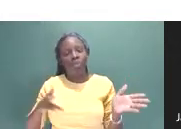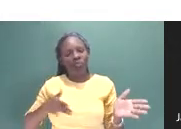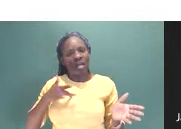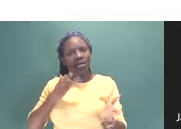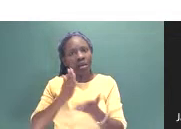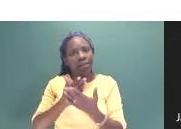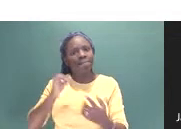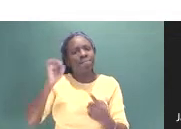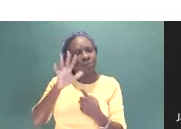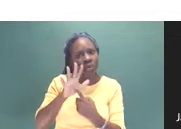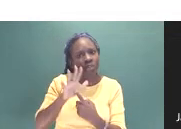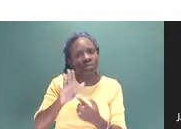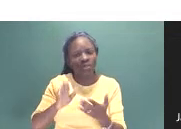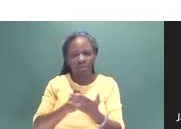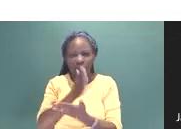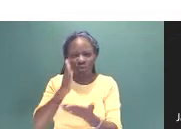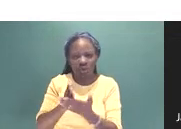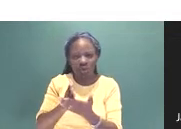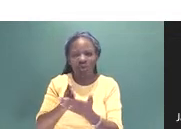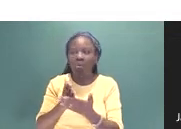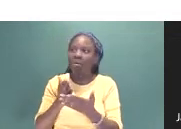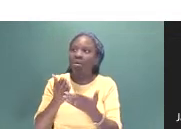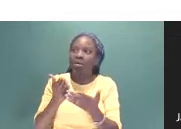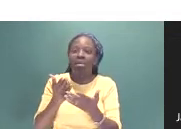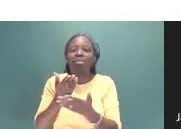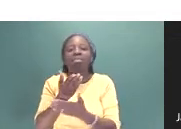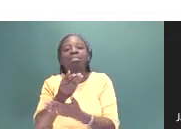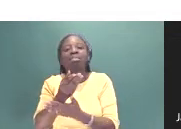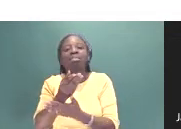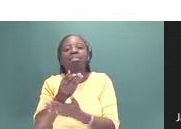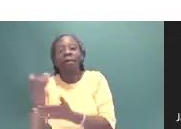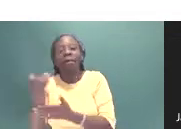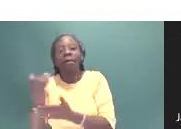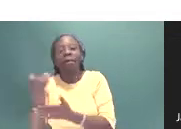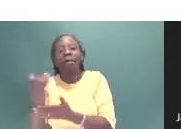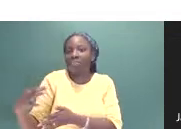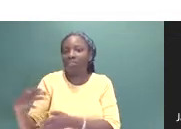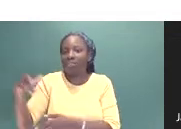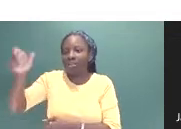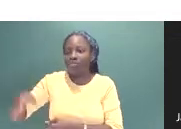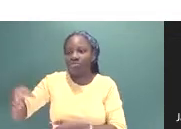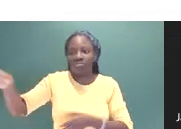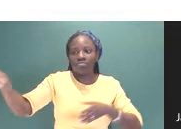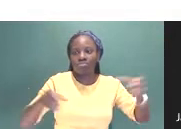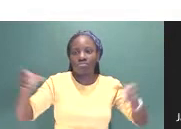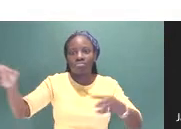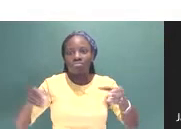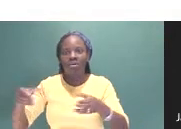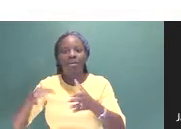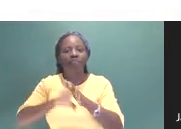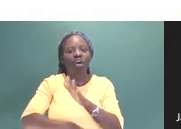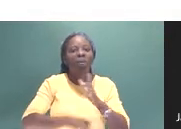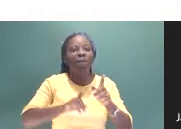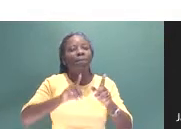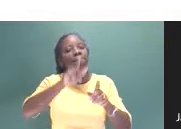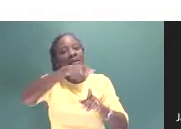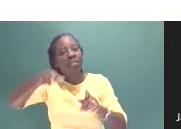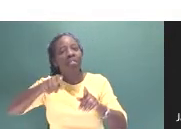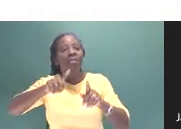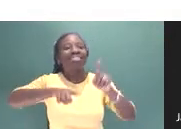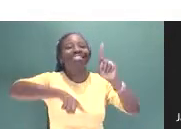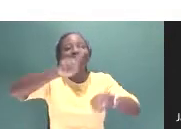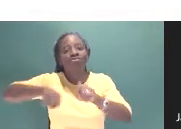try and make sure that there was at least some representation from the different or people with different